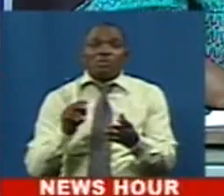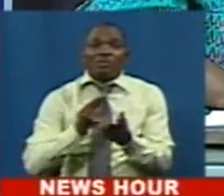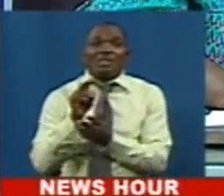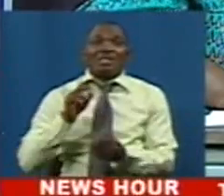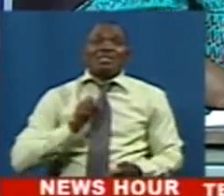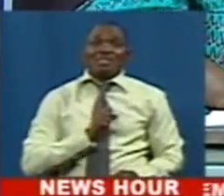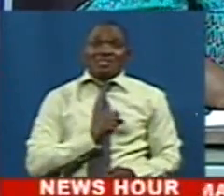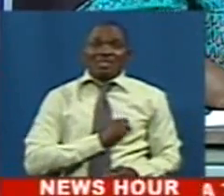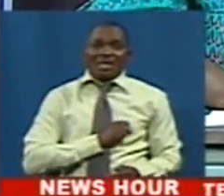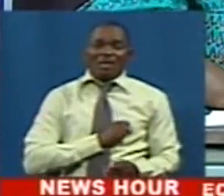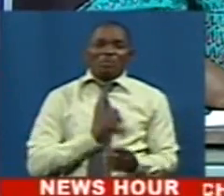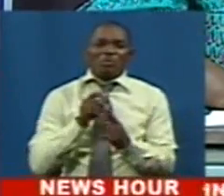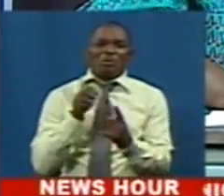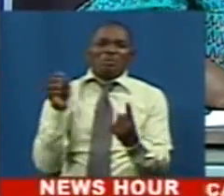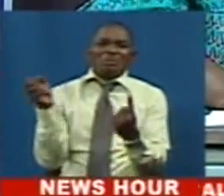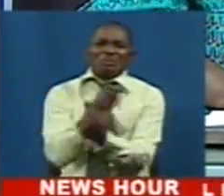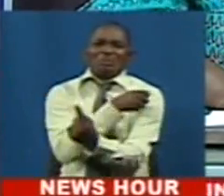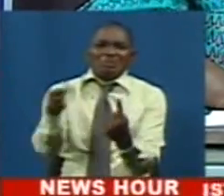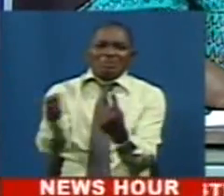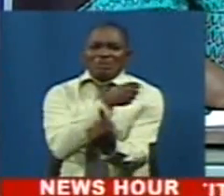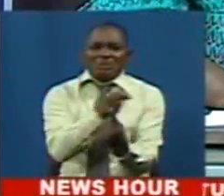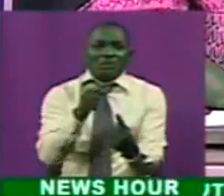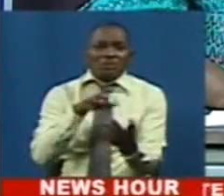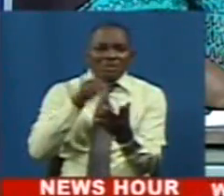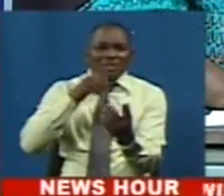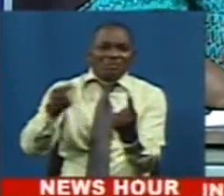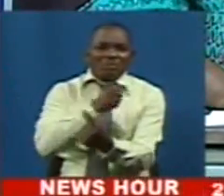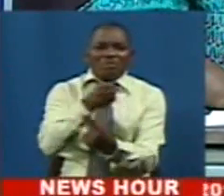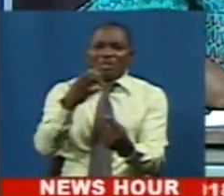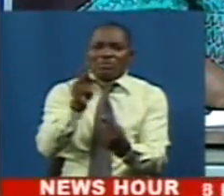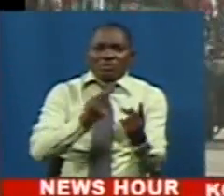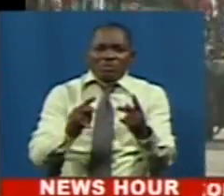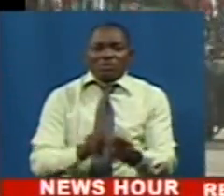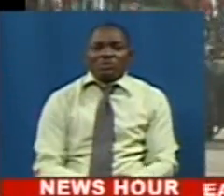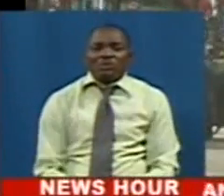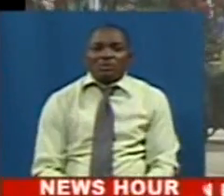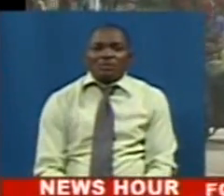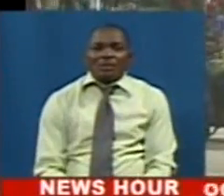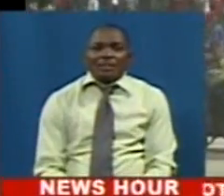university were severely damaged by the rampaging students.